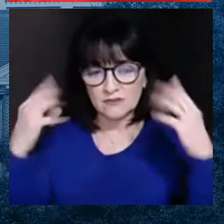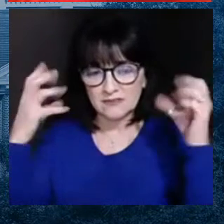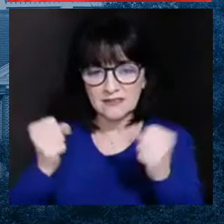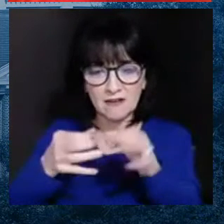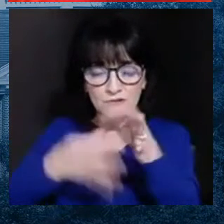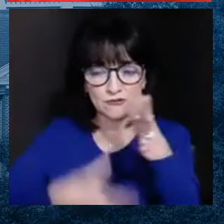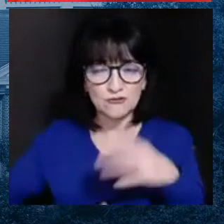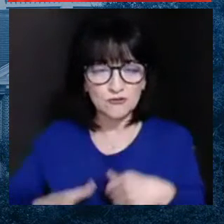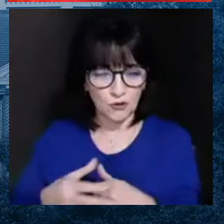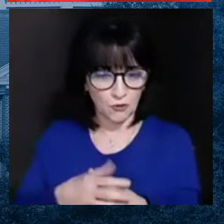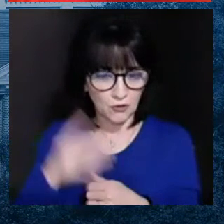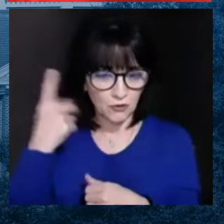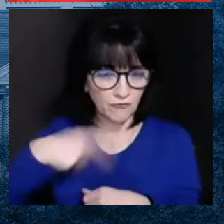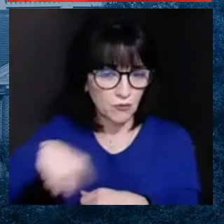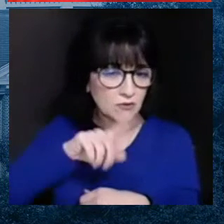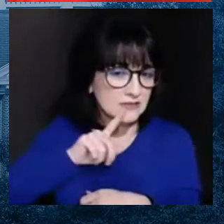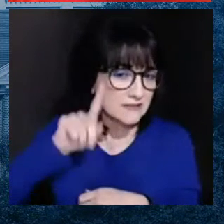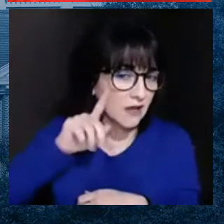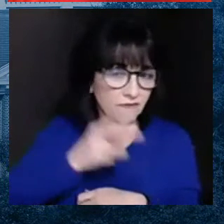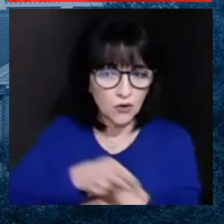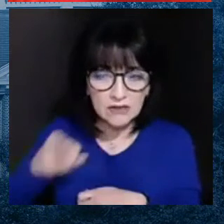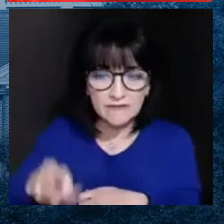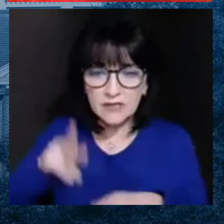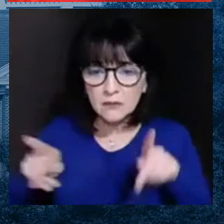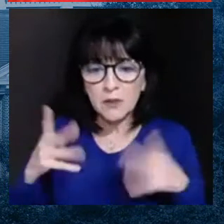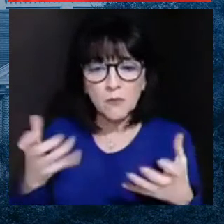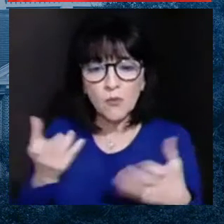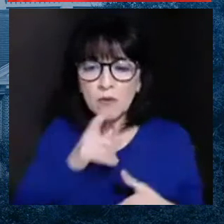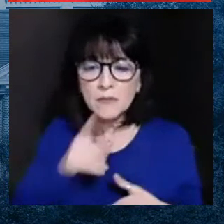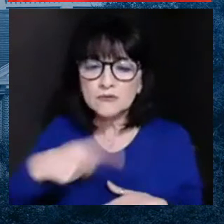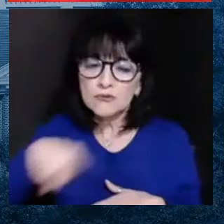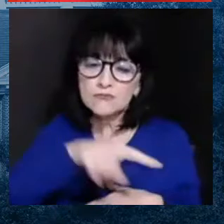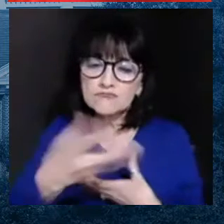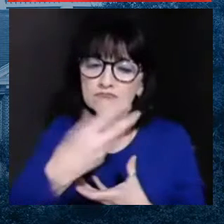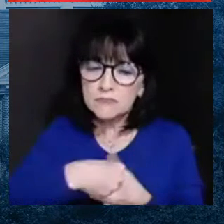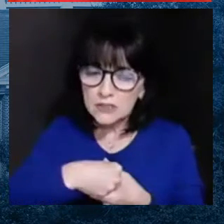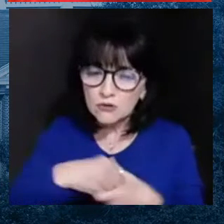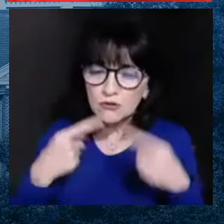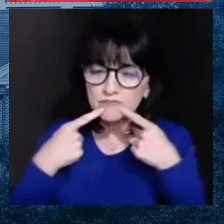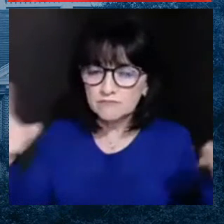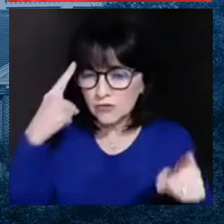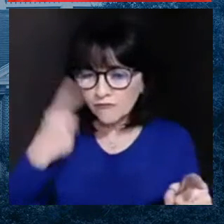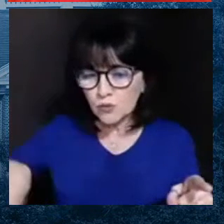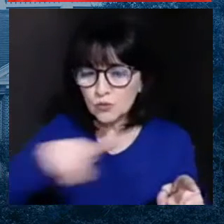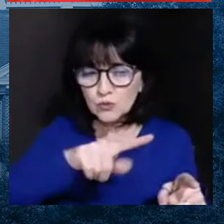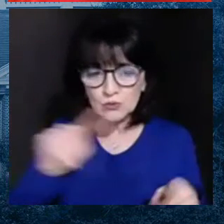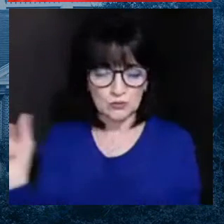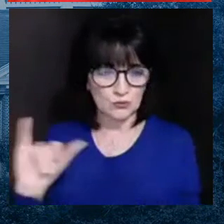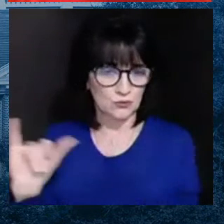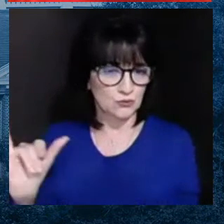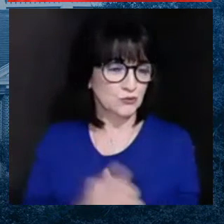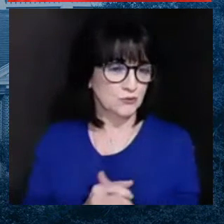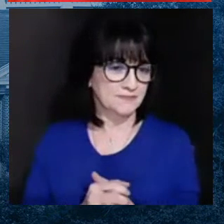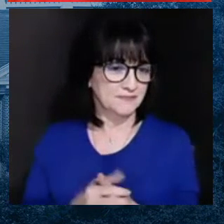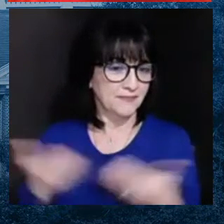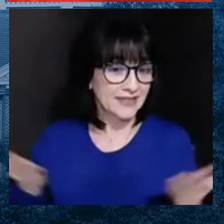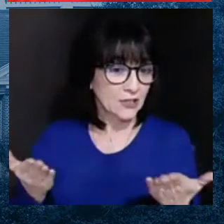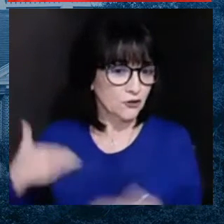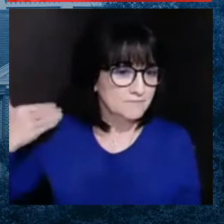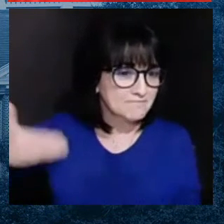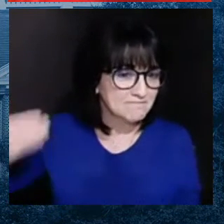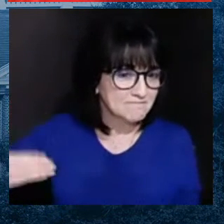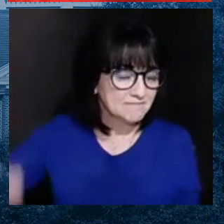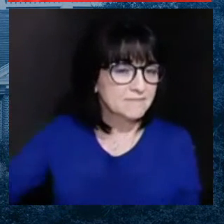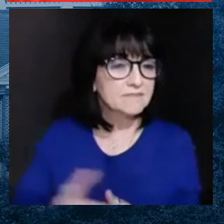expert for the deaf and hard of hearing, is with us on a regular basis. I'm going to turn